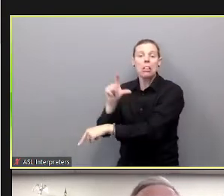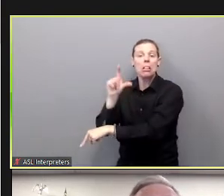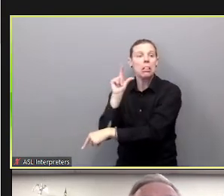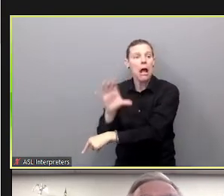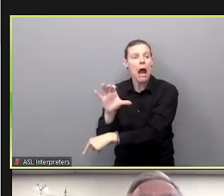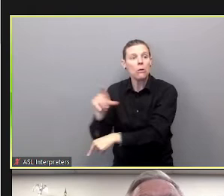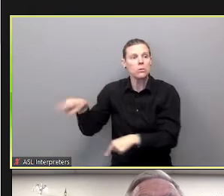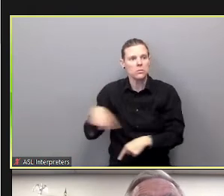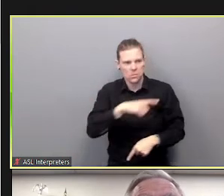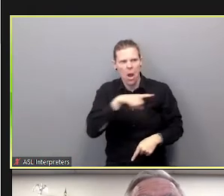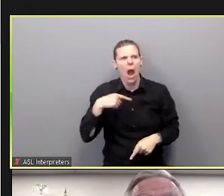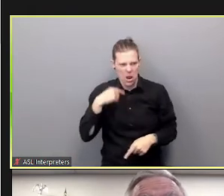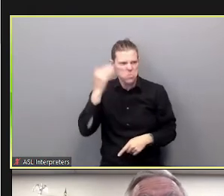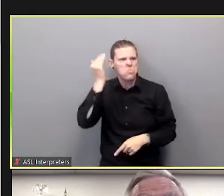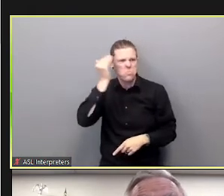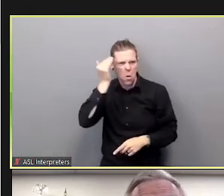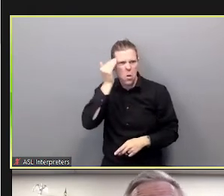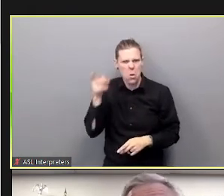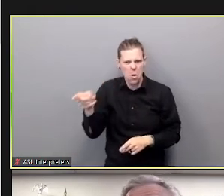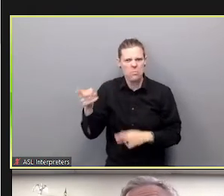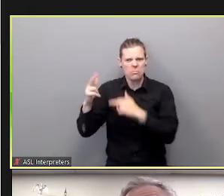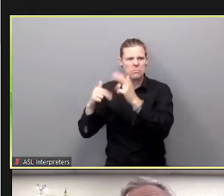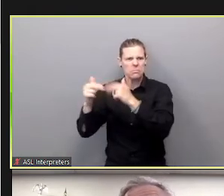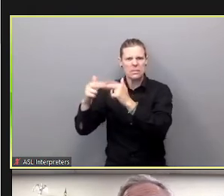that you would like to volunteer,